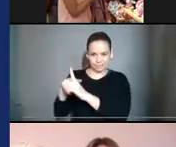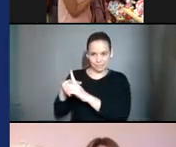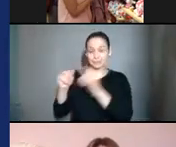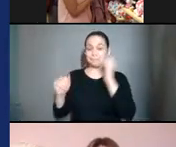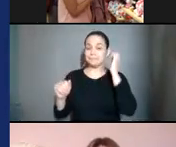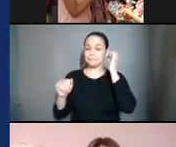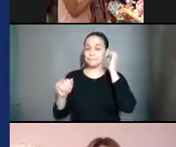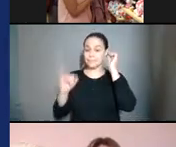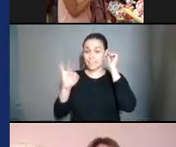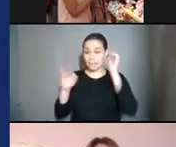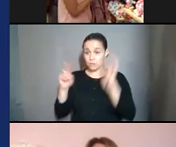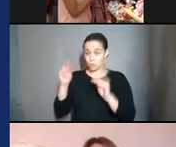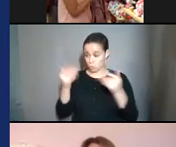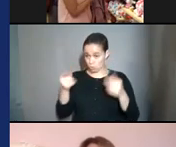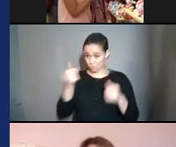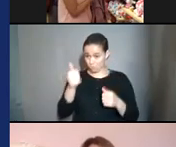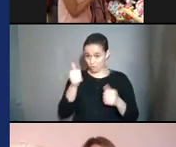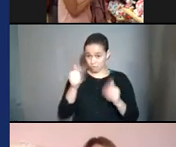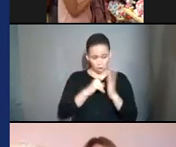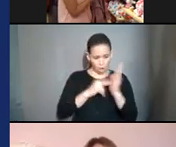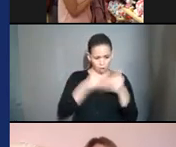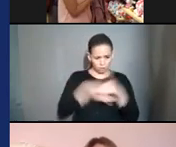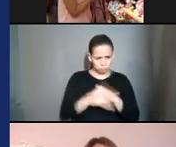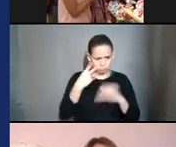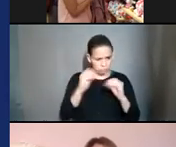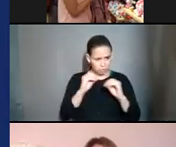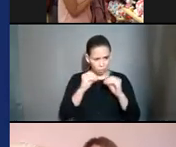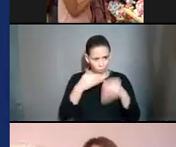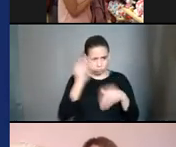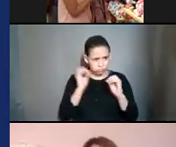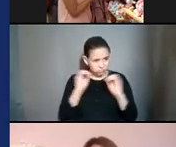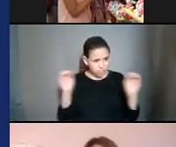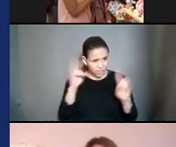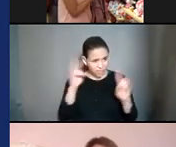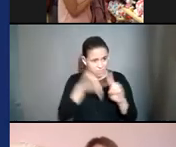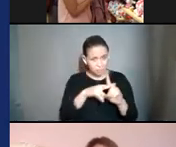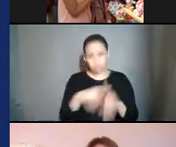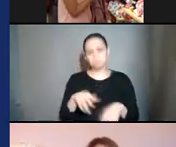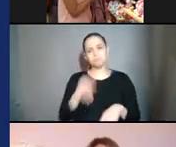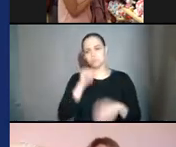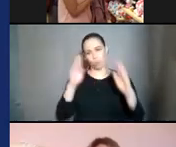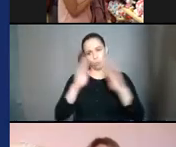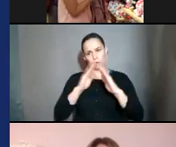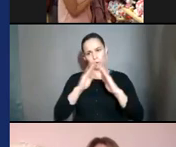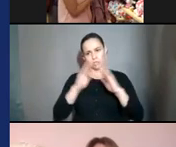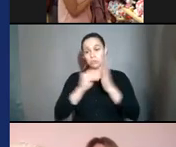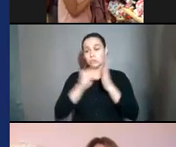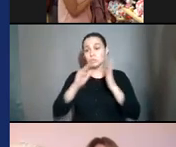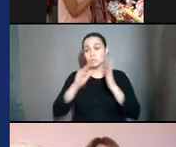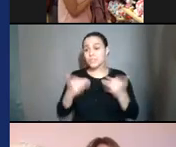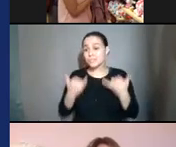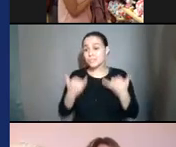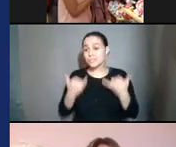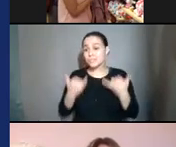any assignments, please don't worry. Teachers have been encouraged to allow students to play for 4 to